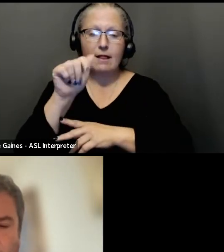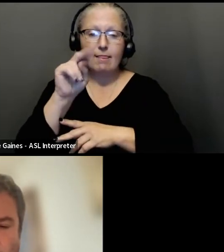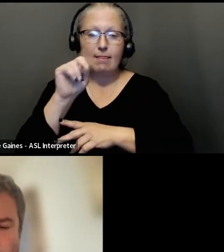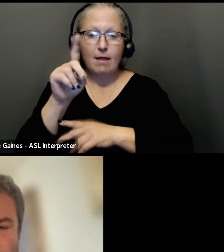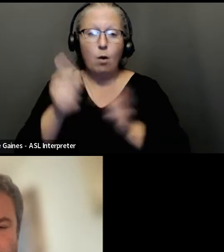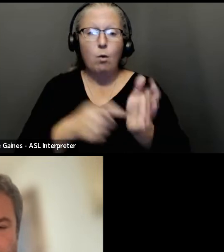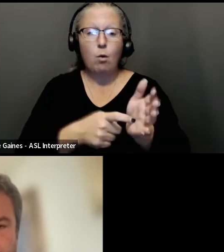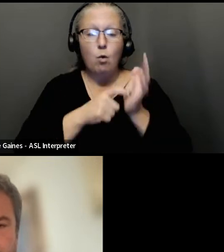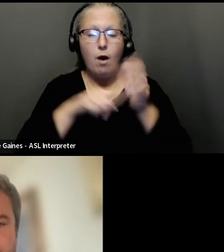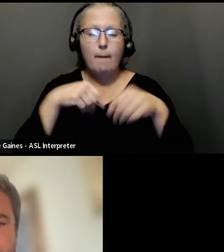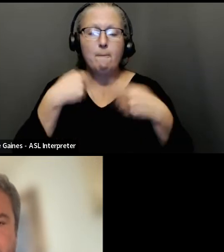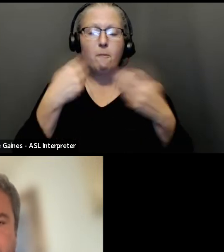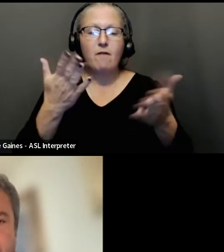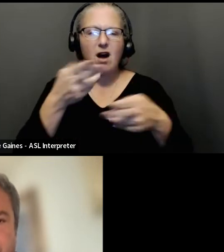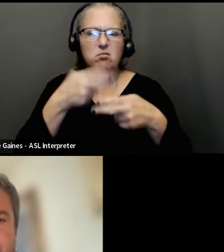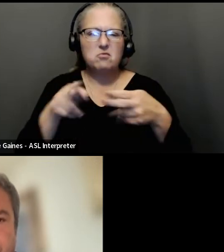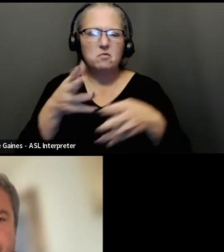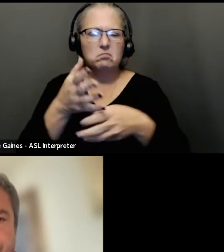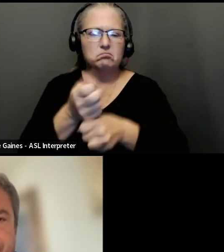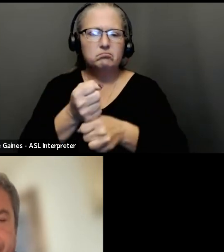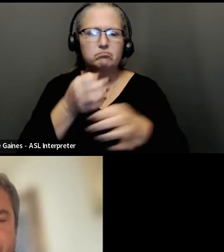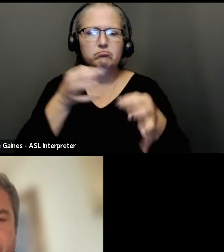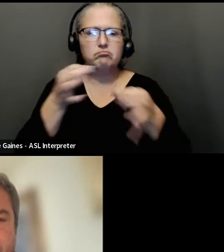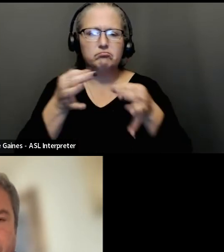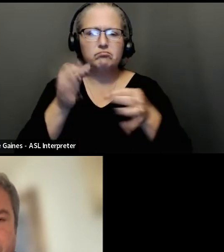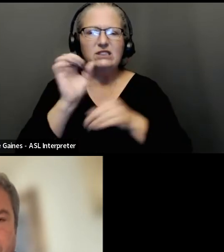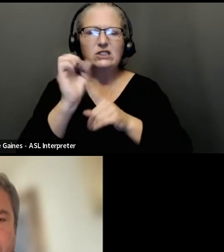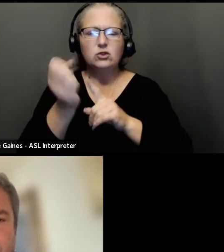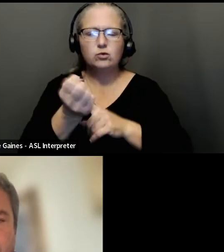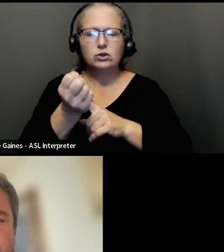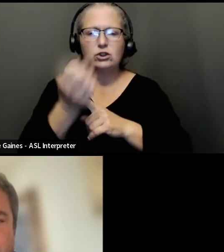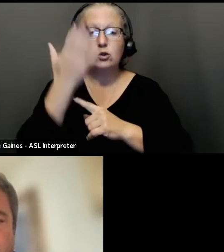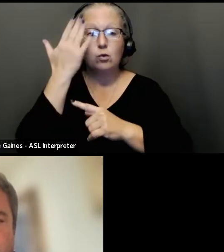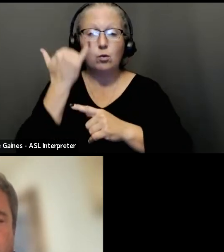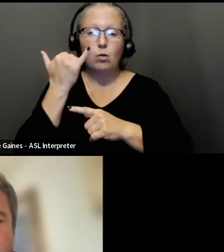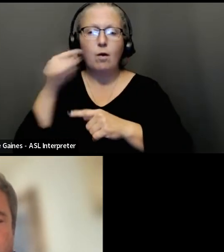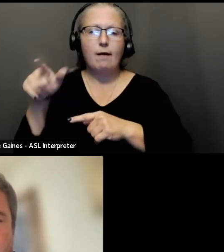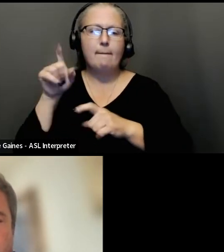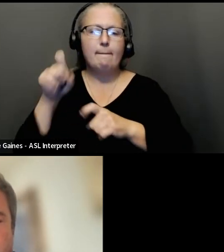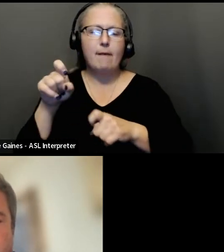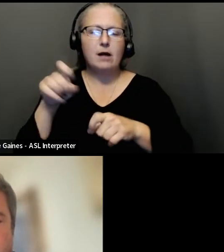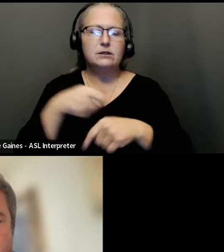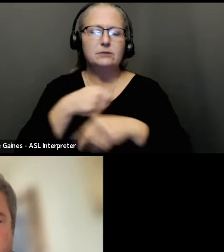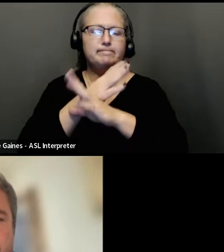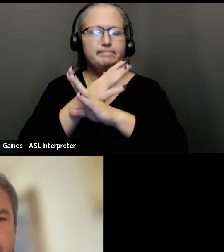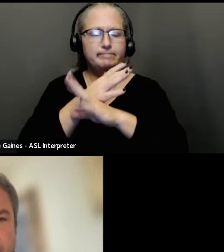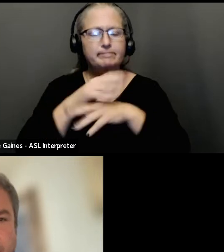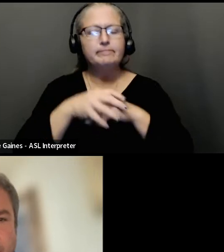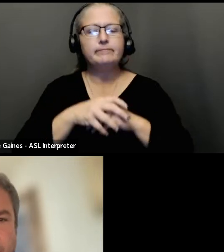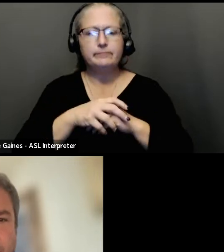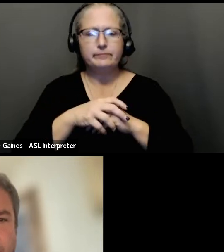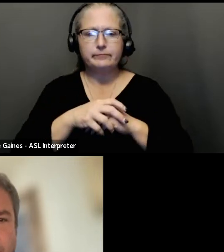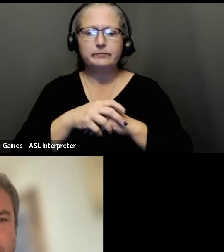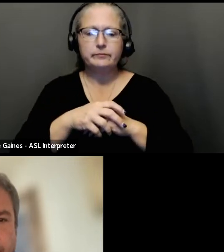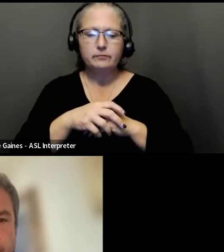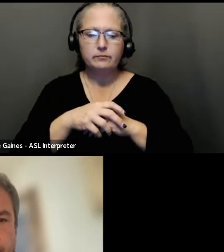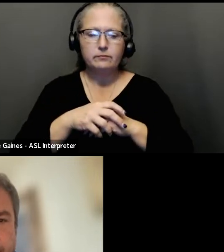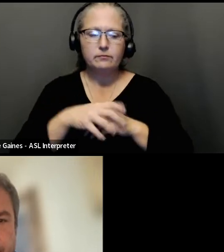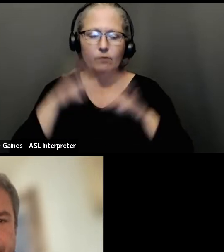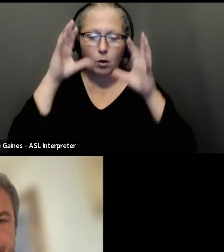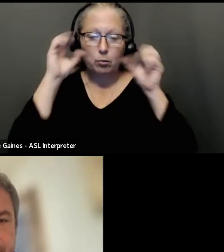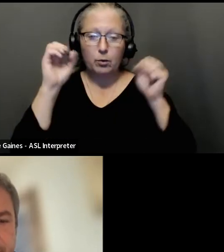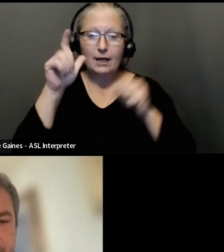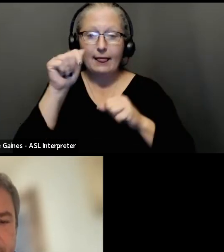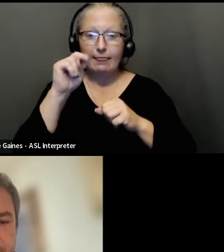required to provide a brief description of the circumstances relating to his need to appear remotely. President